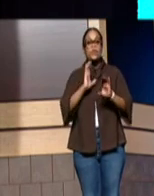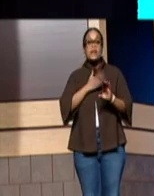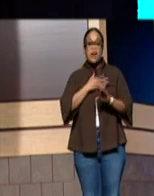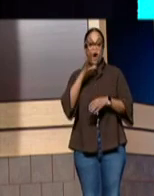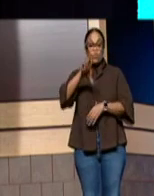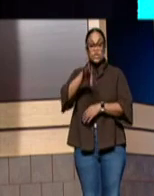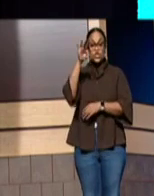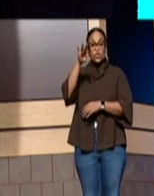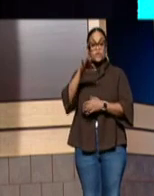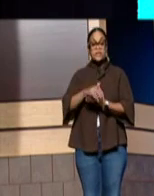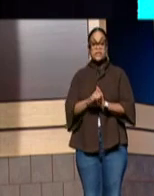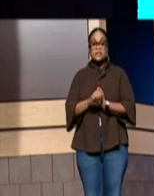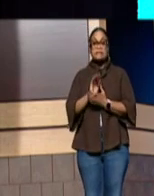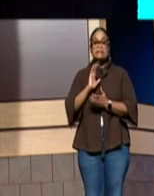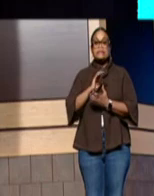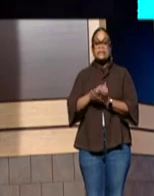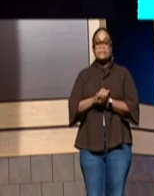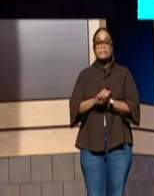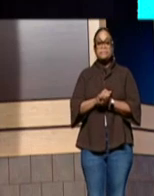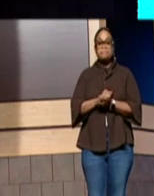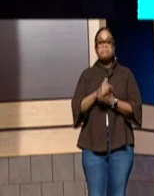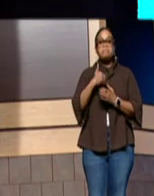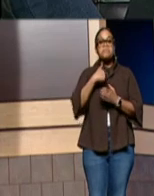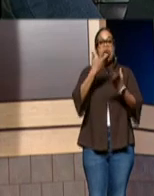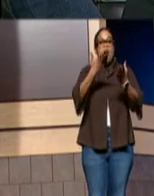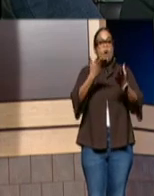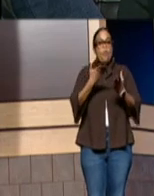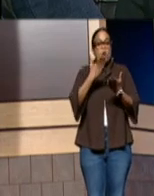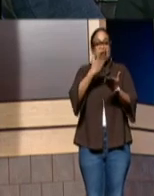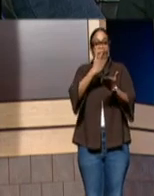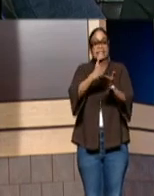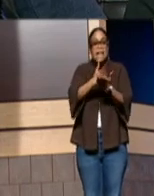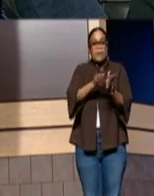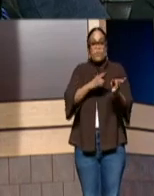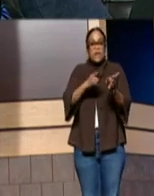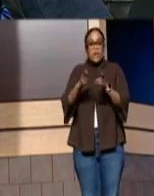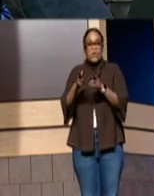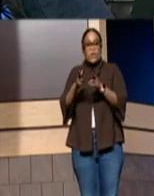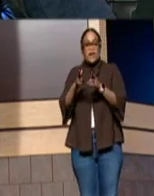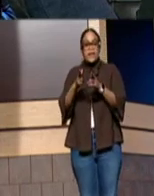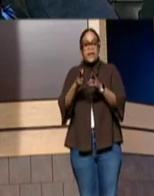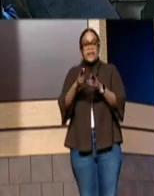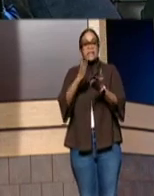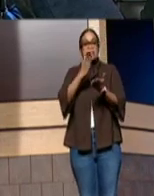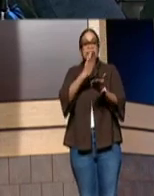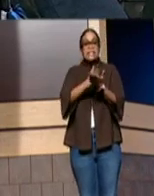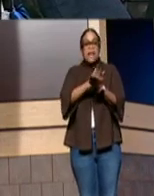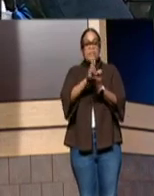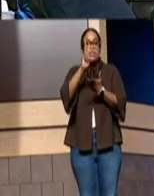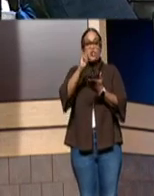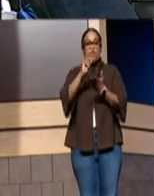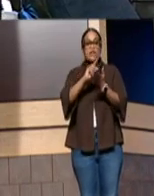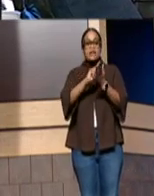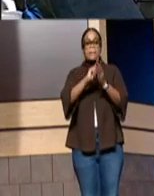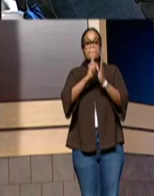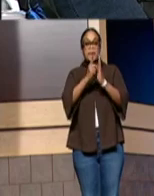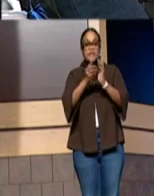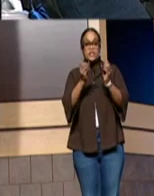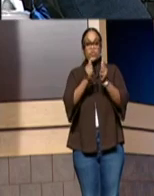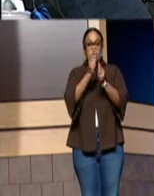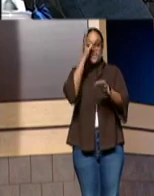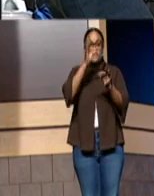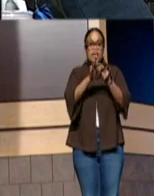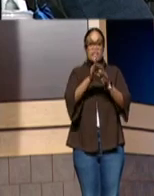our choices are really important. So I want to end when we get ready to end in about 30 minutes with faith. And so, Pastor